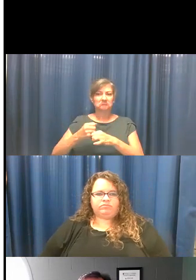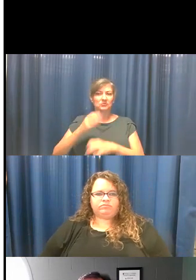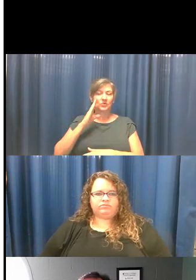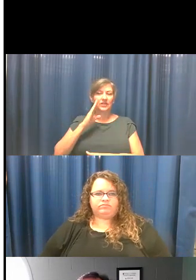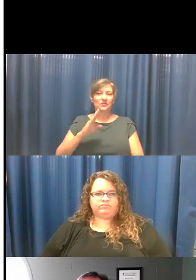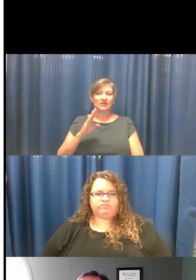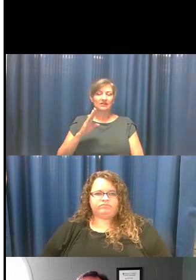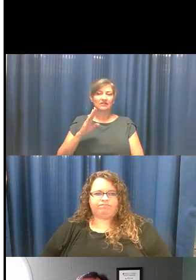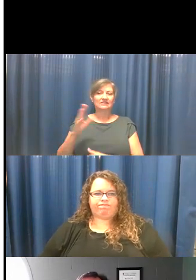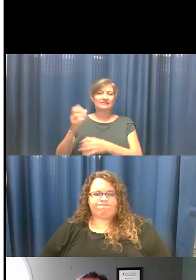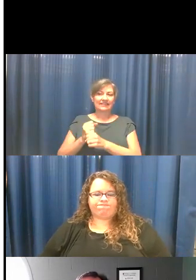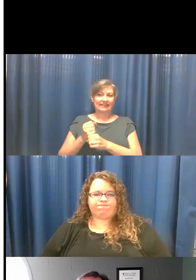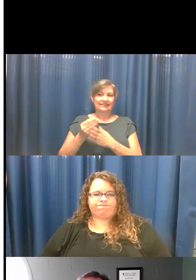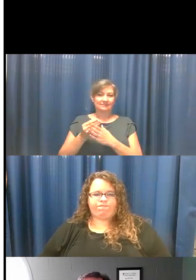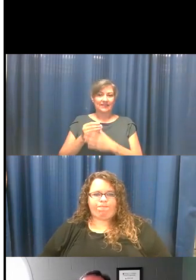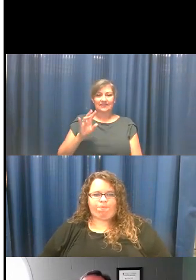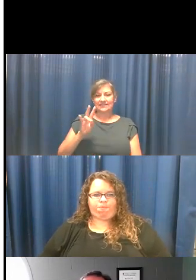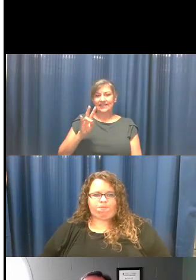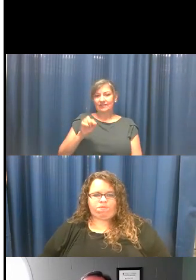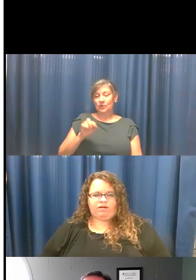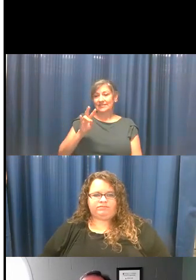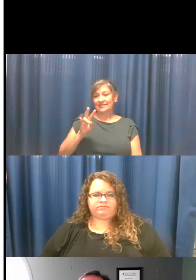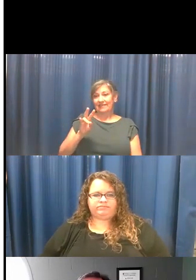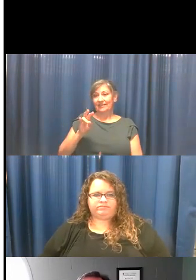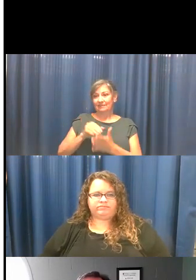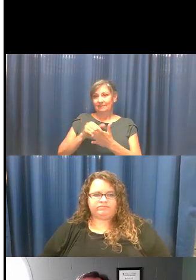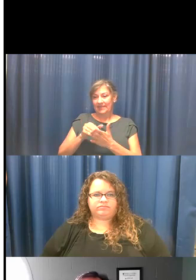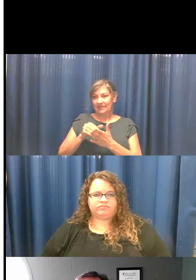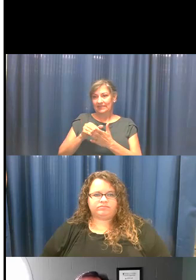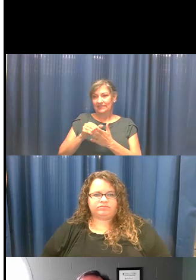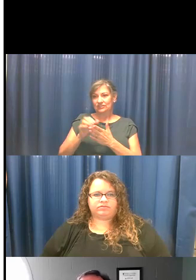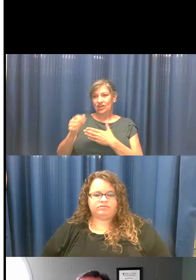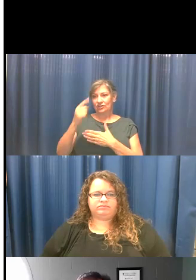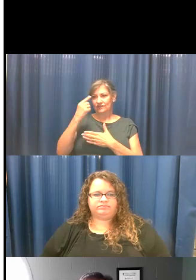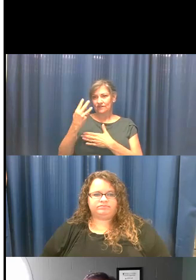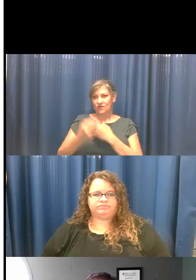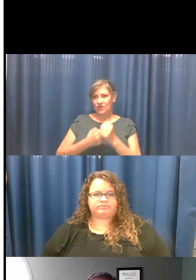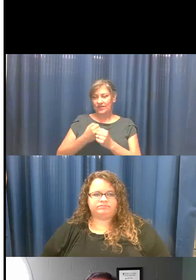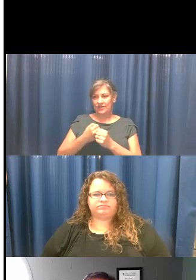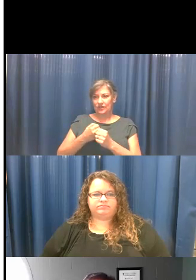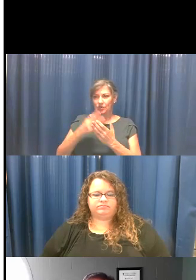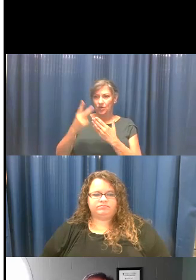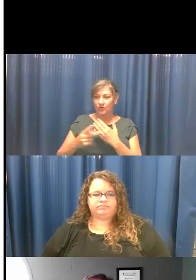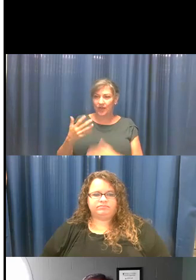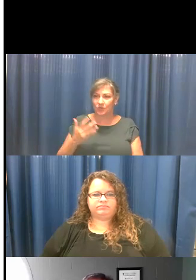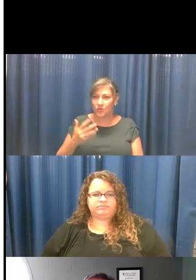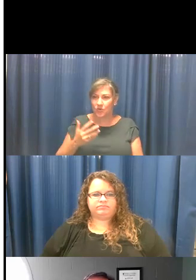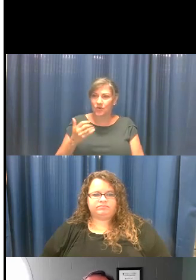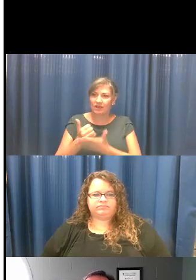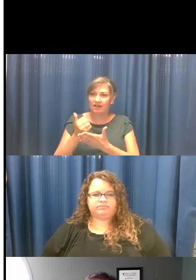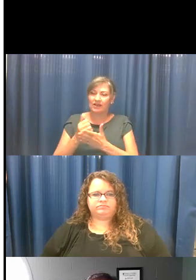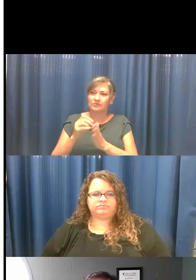this funding. $7.7 million for a 4-year program to help students who have stopped